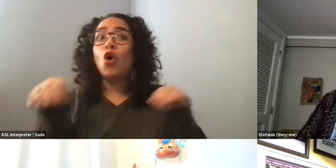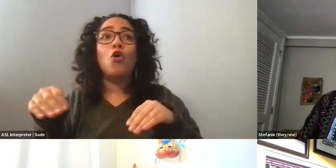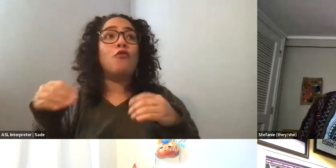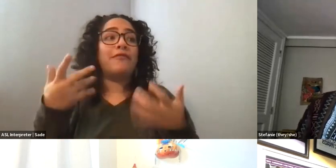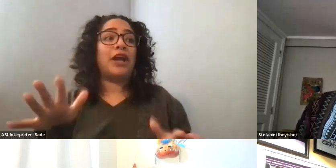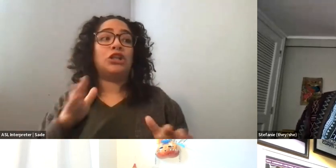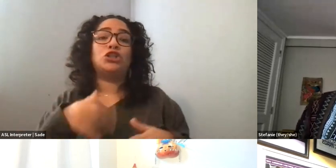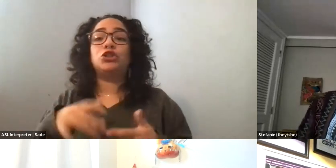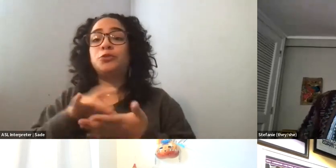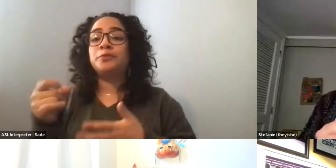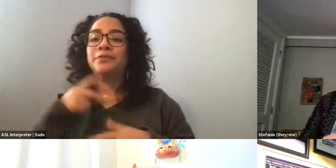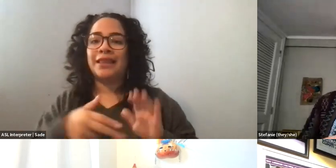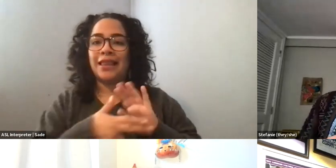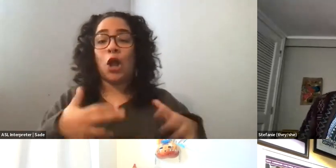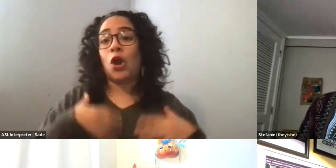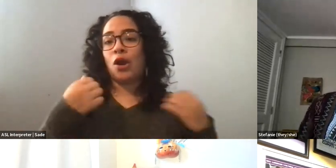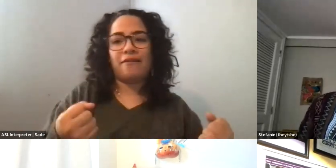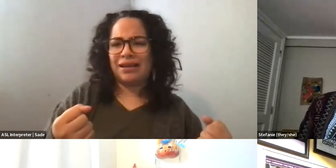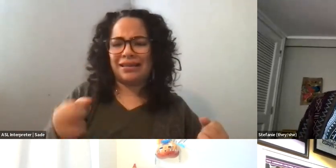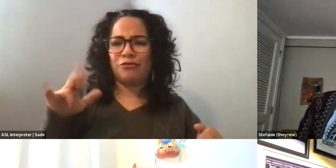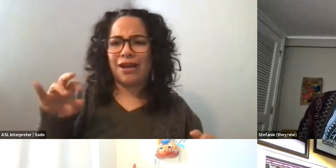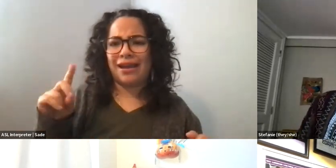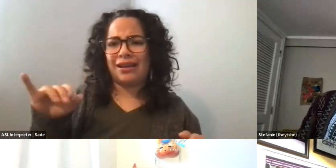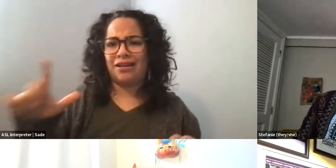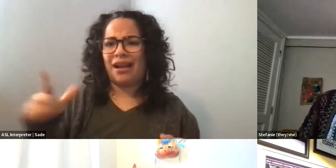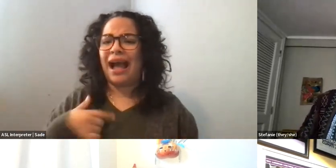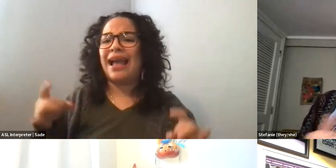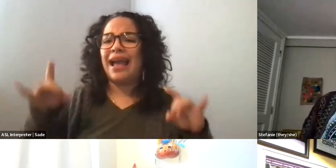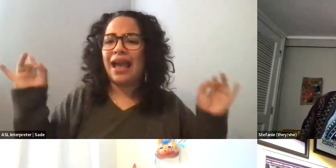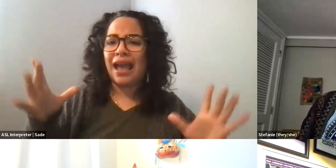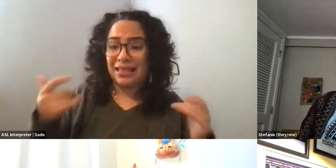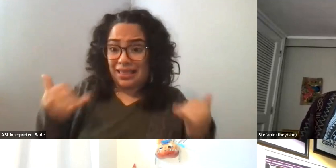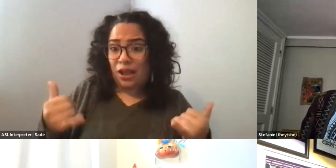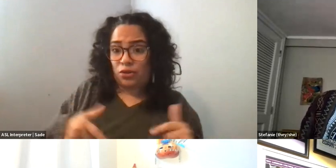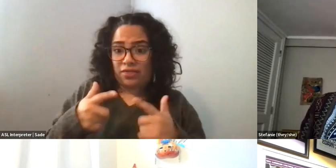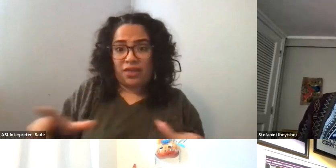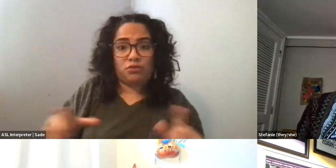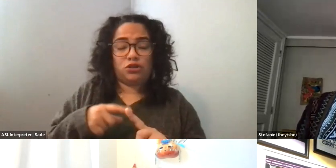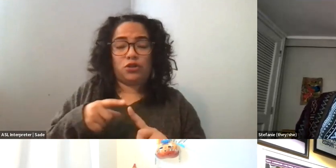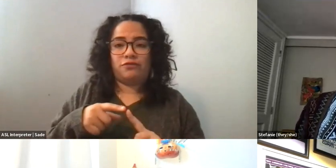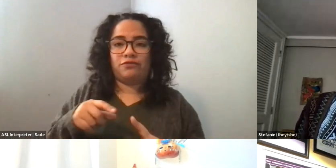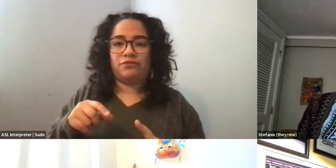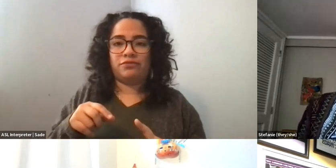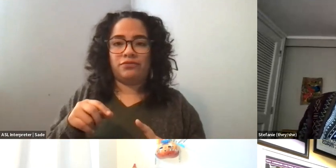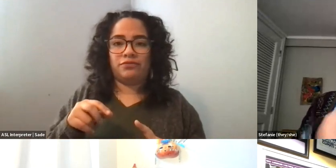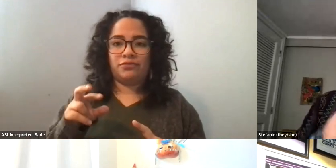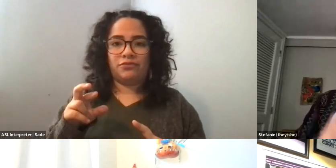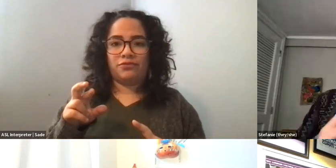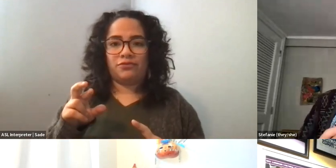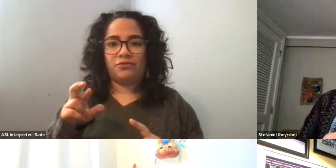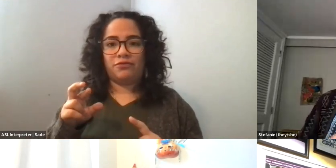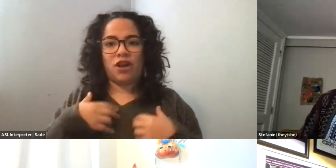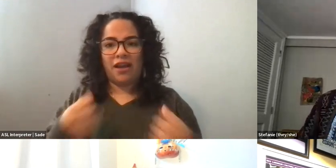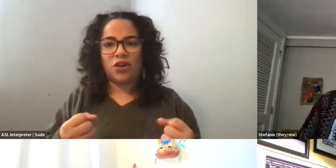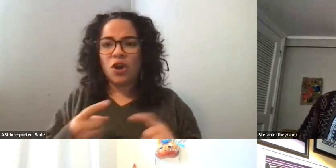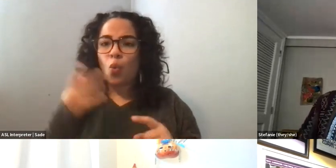radical. For me now, I hate the language of recovery. What if I don't want to recover? What if I just want to be mad? Like, what if this is